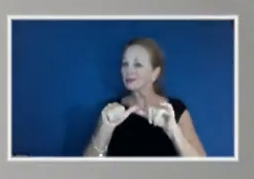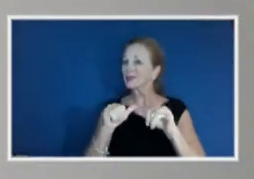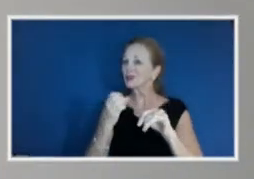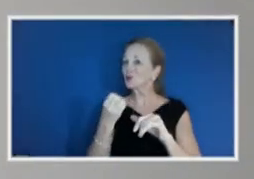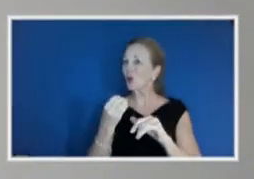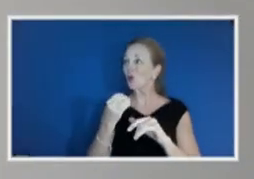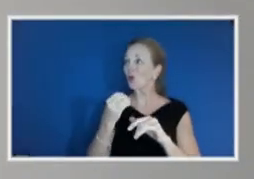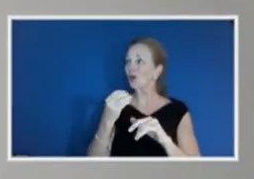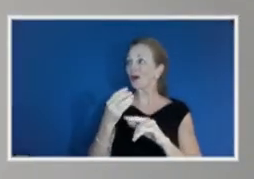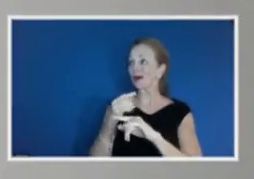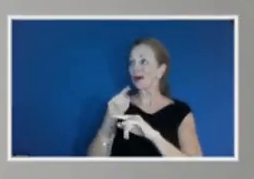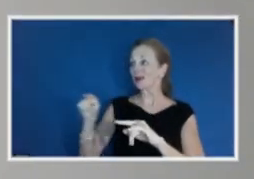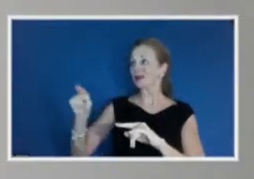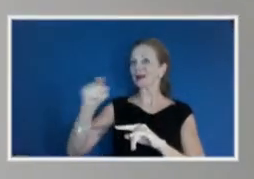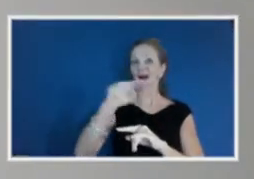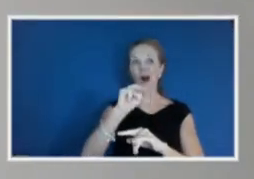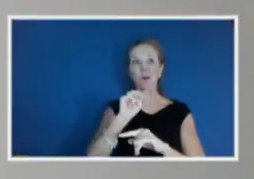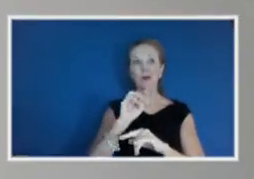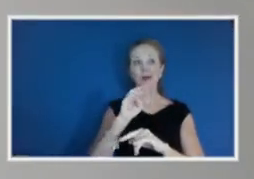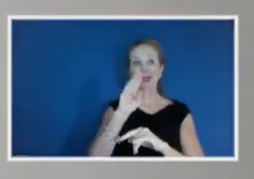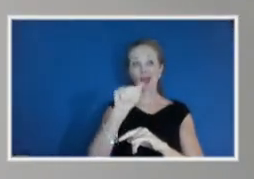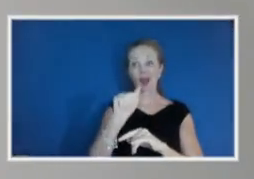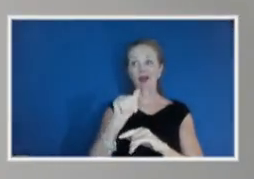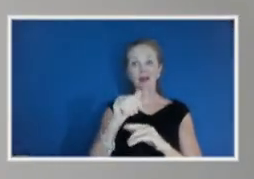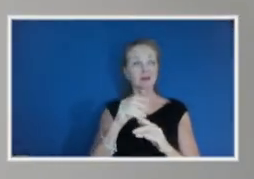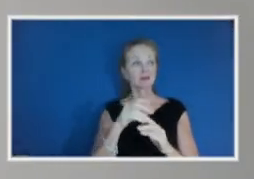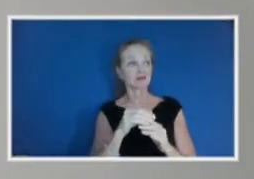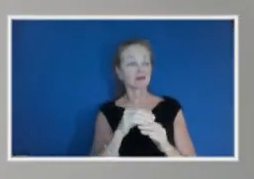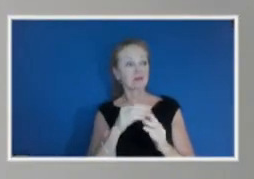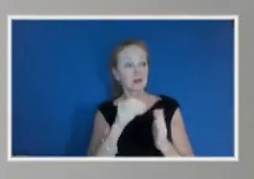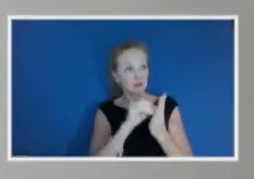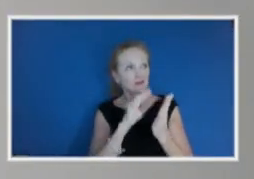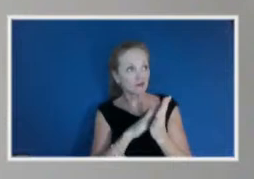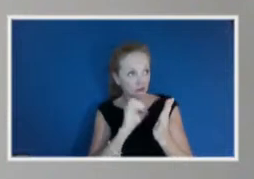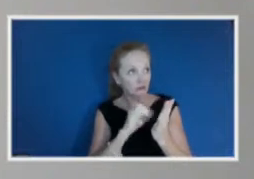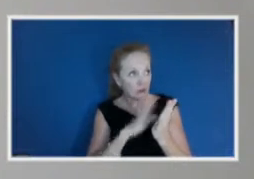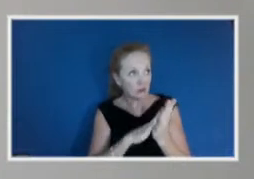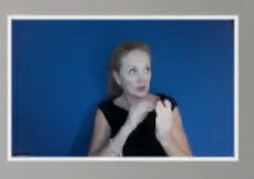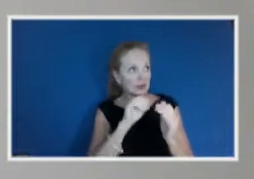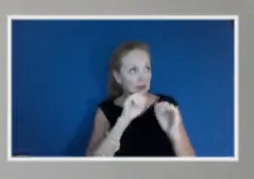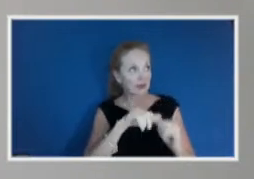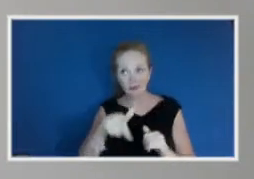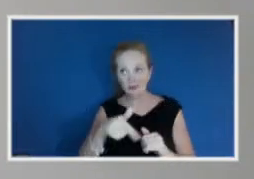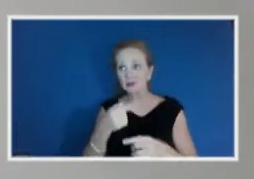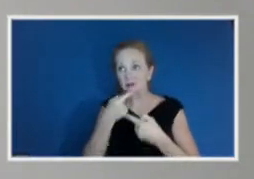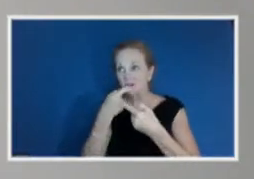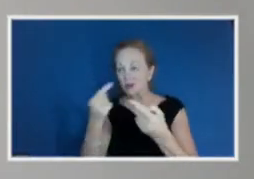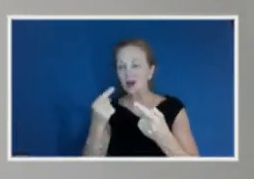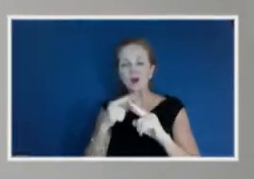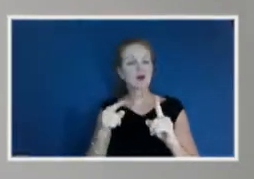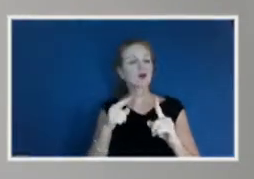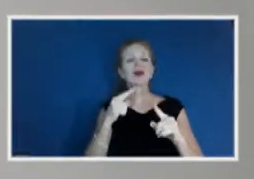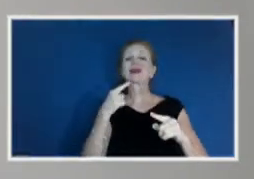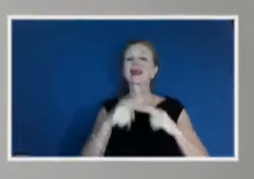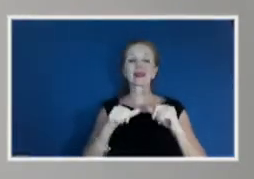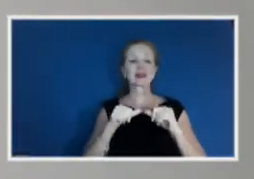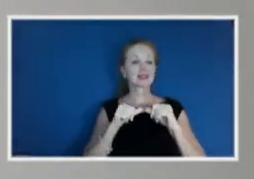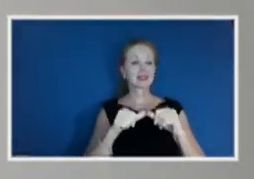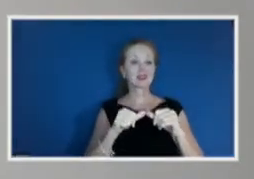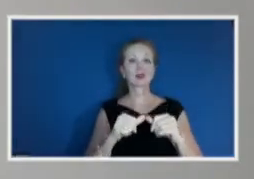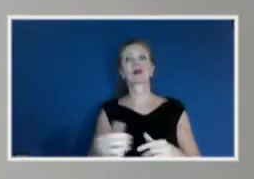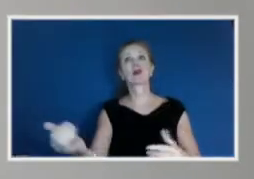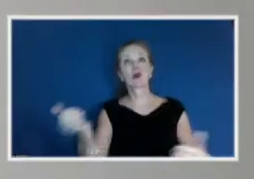have some data that they can report. But what we can't do is continue to take calls from every